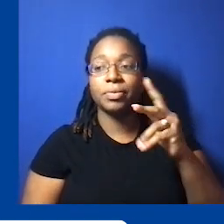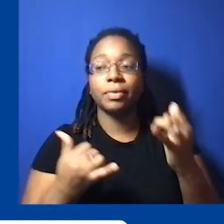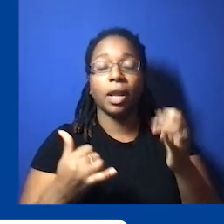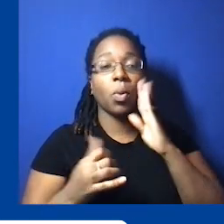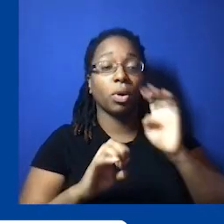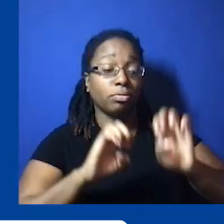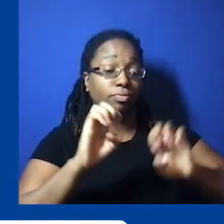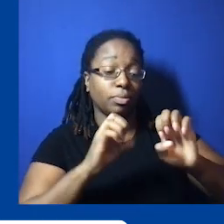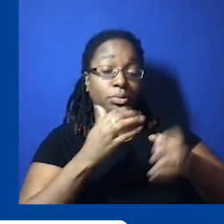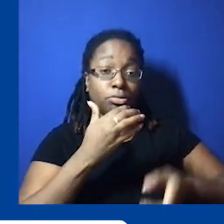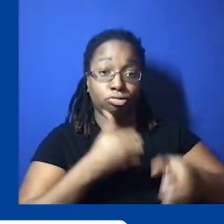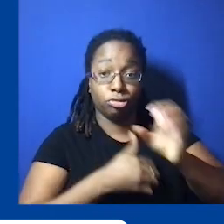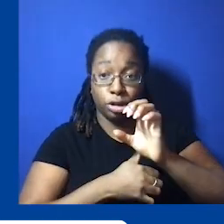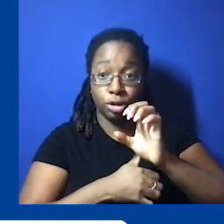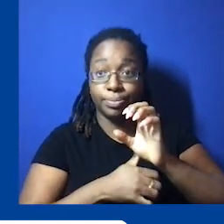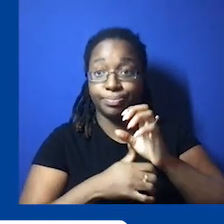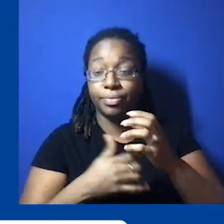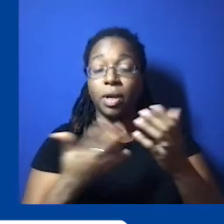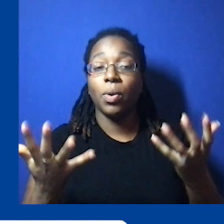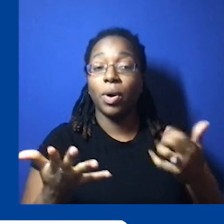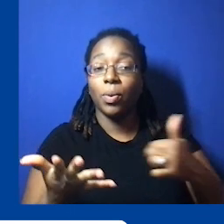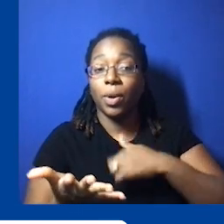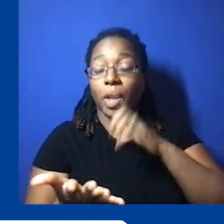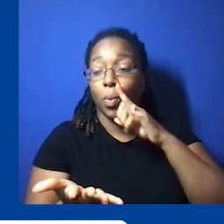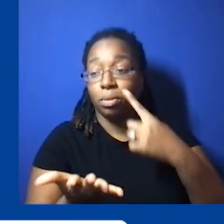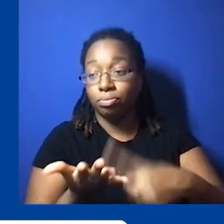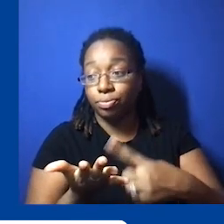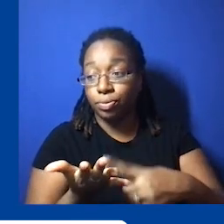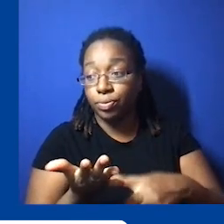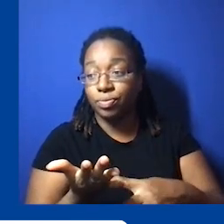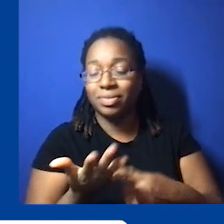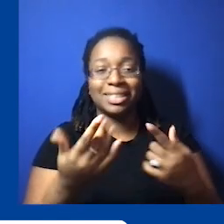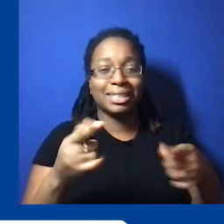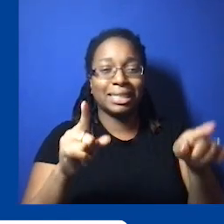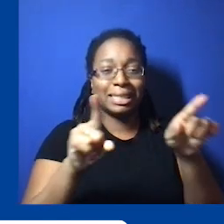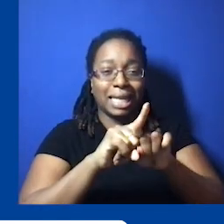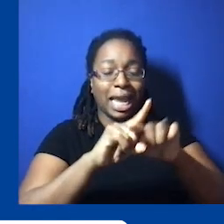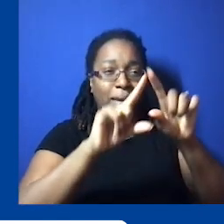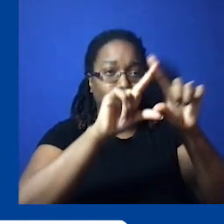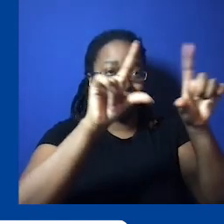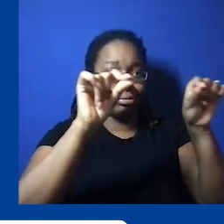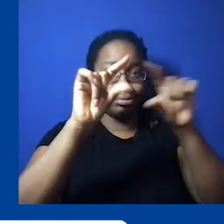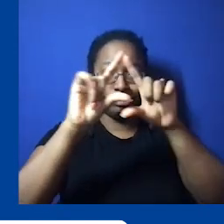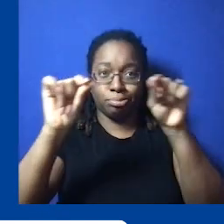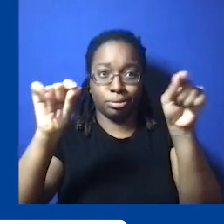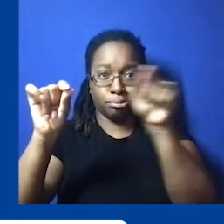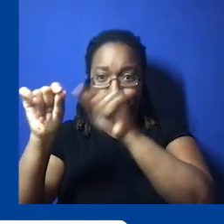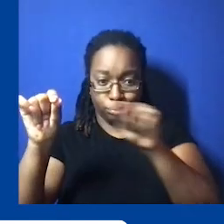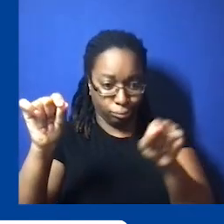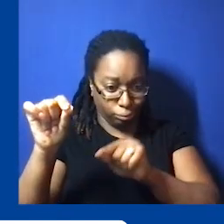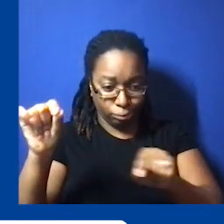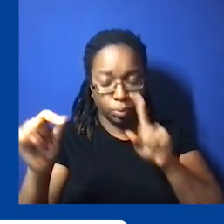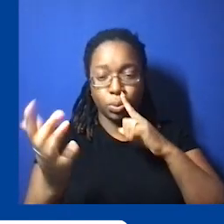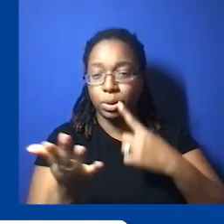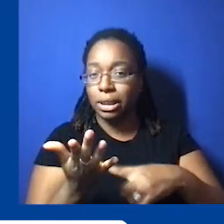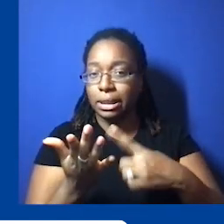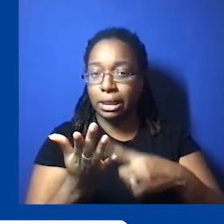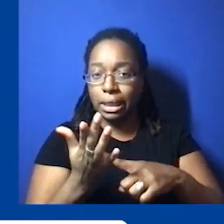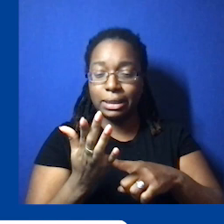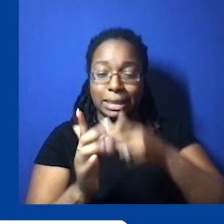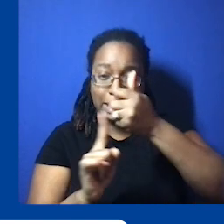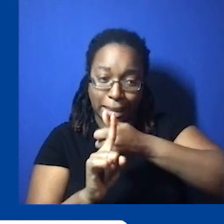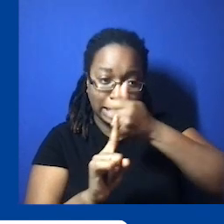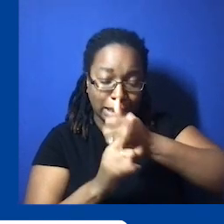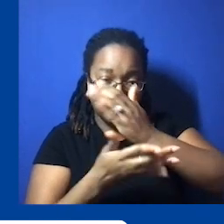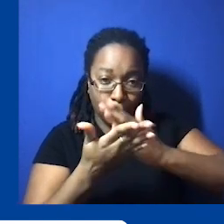evaluation criteria. And what we're going to do is I'm going to follow the same pattern of talking about each different aspect of the